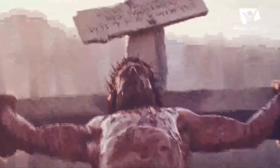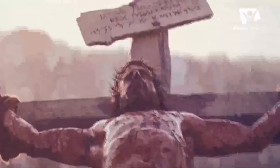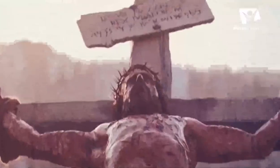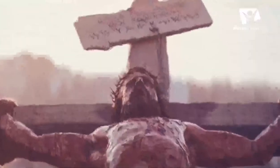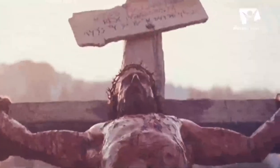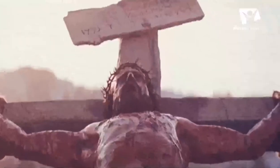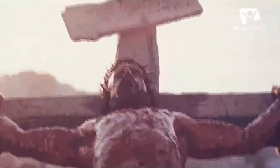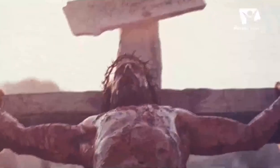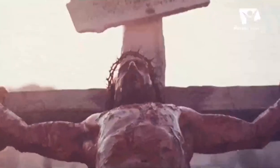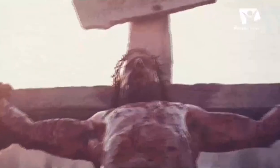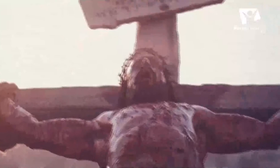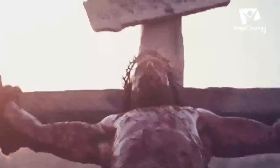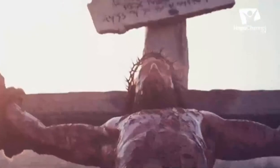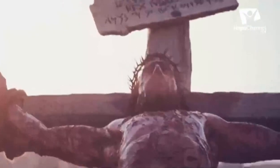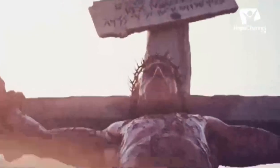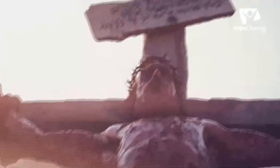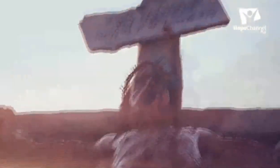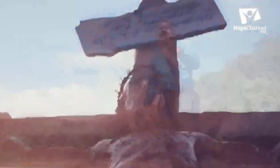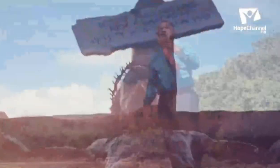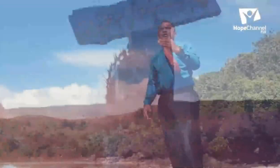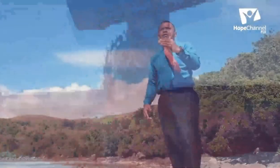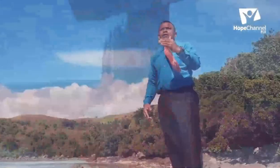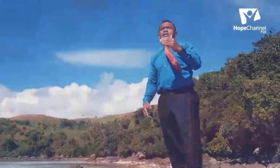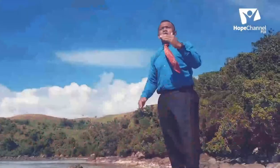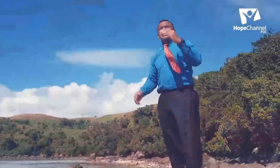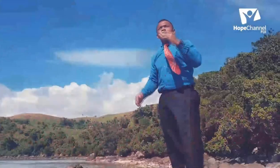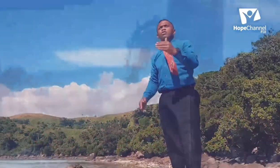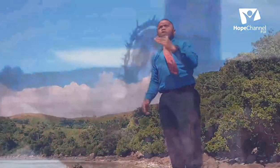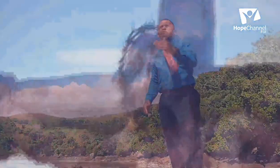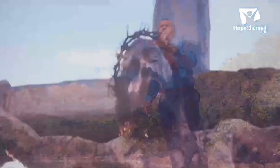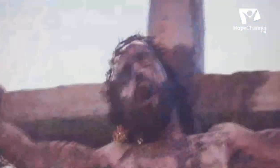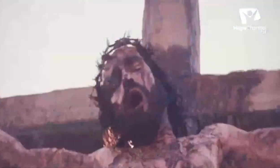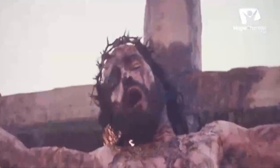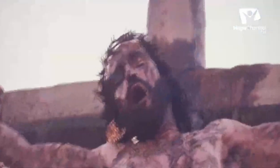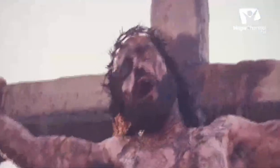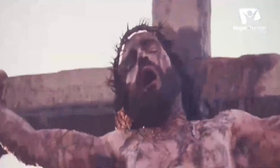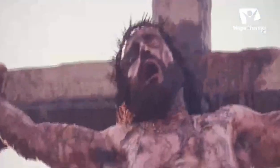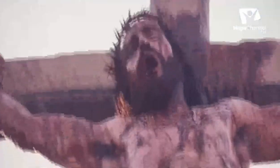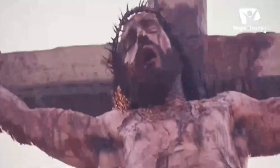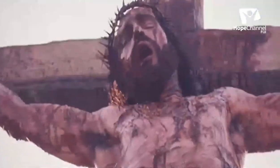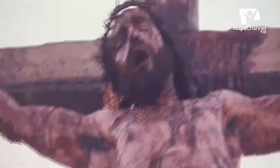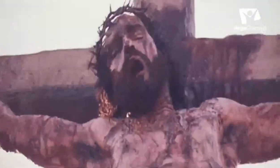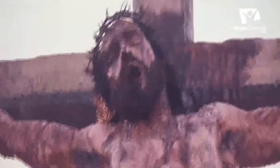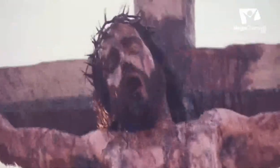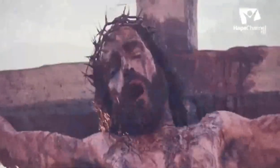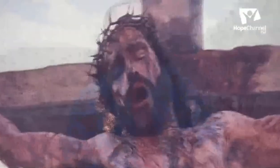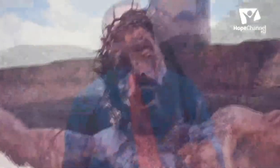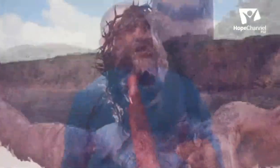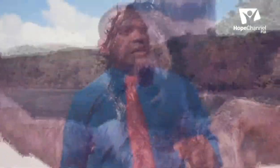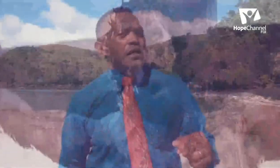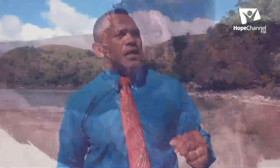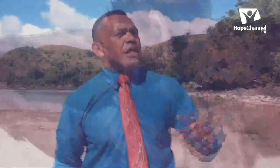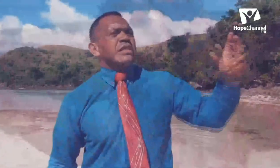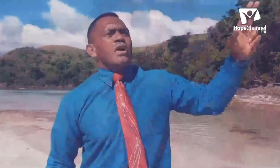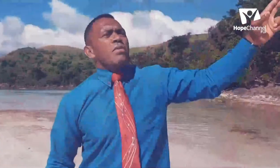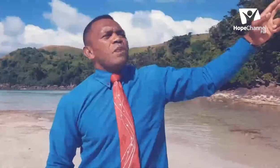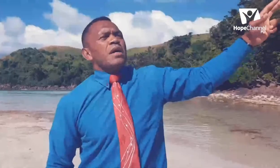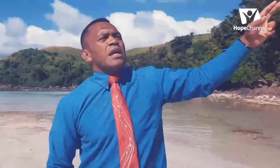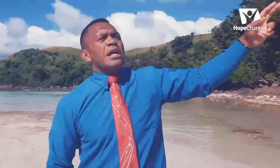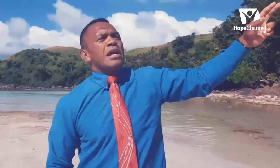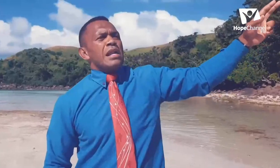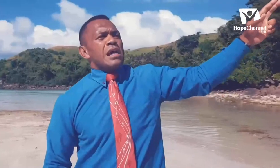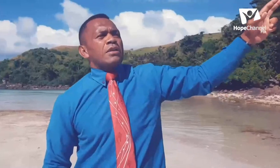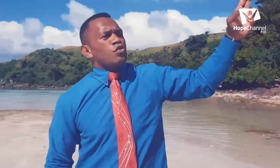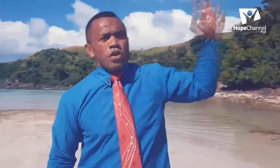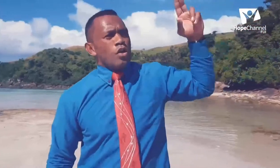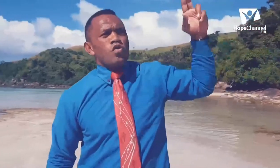ya erau mai sematikin na tito muni no nai pala pala nana tamat kei na tawa pa